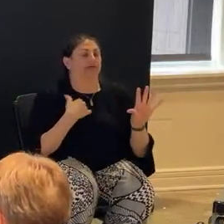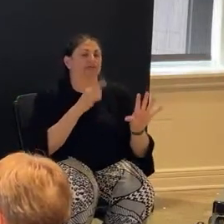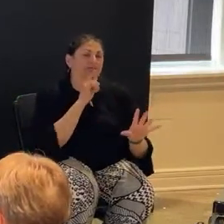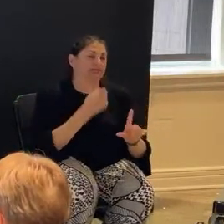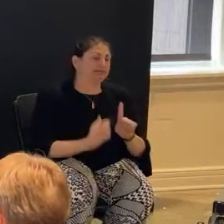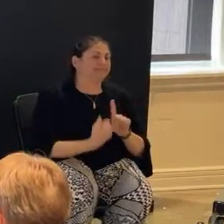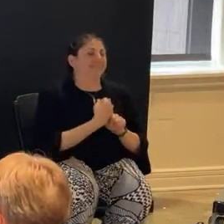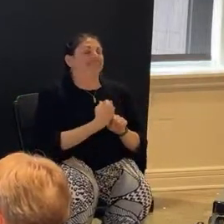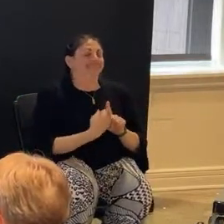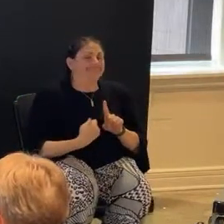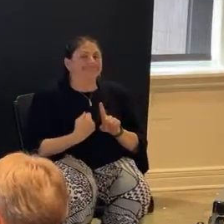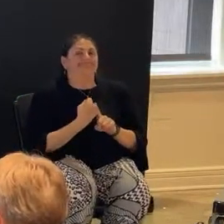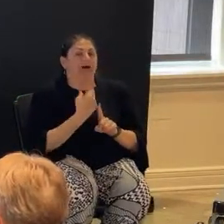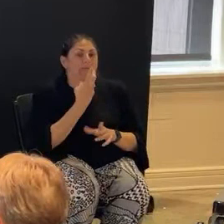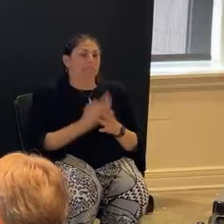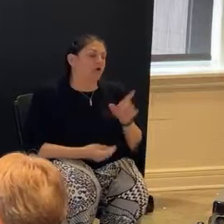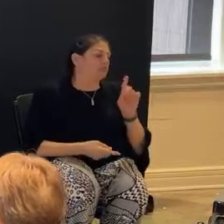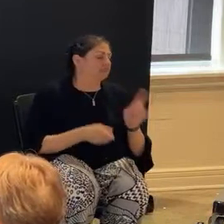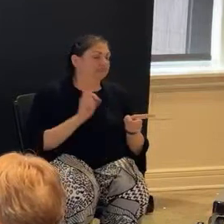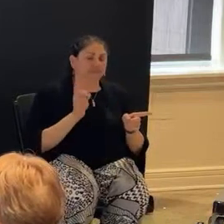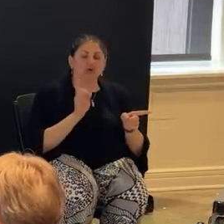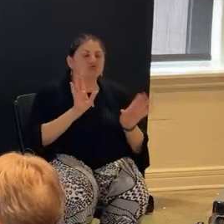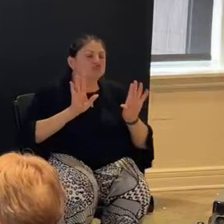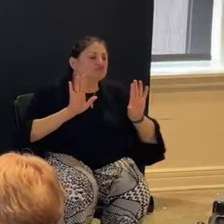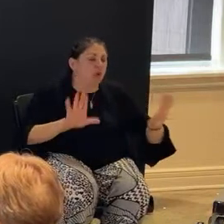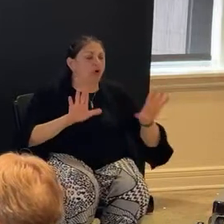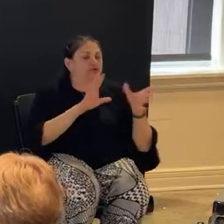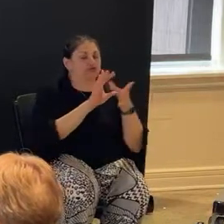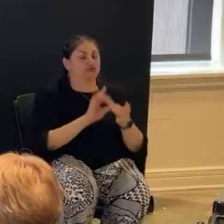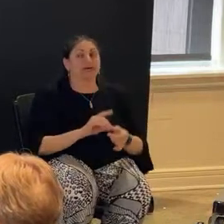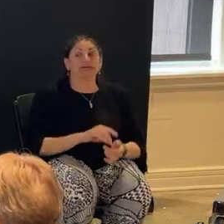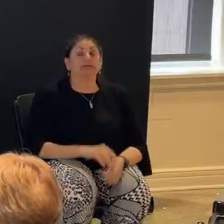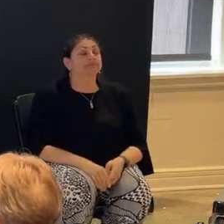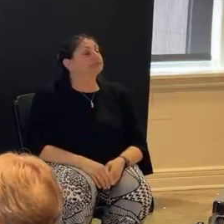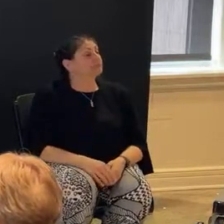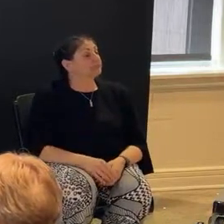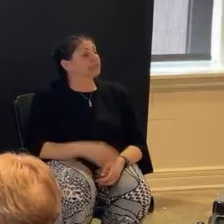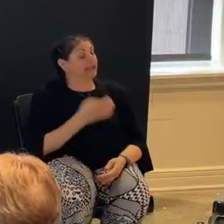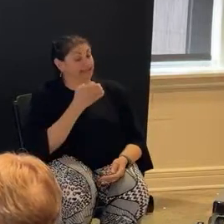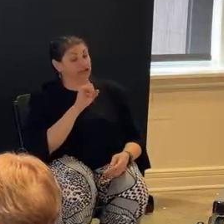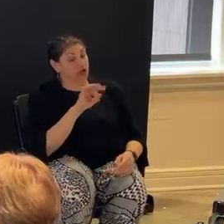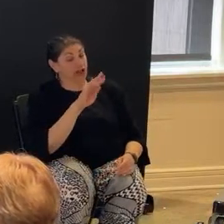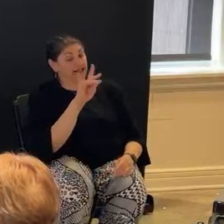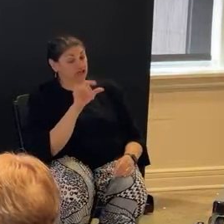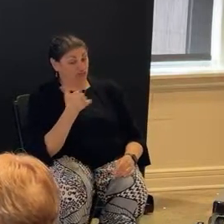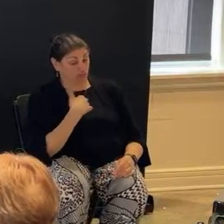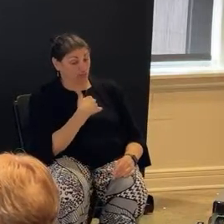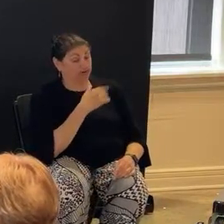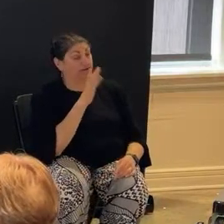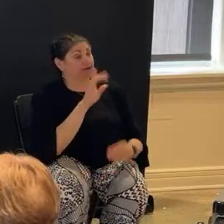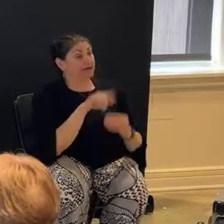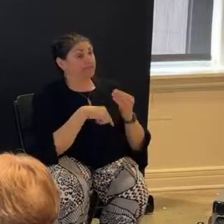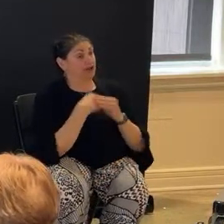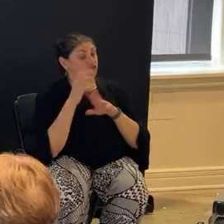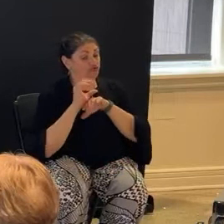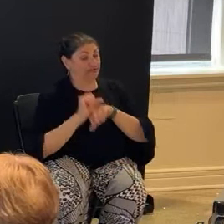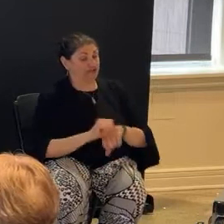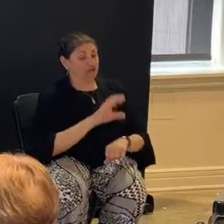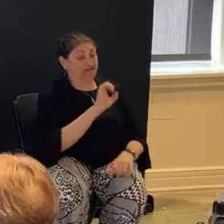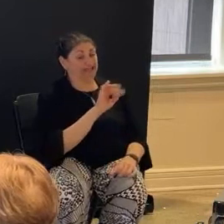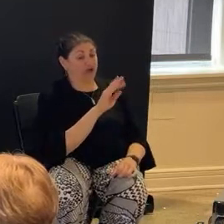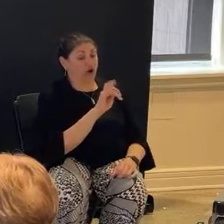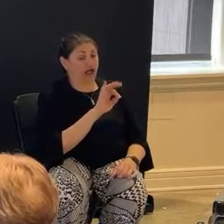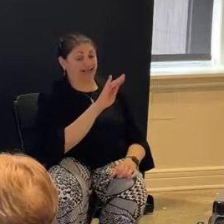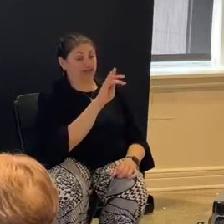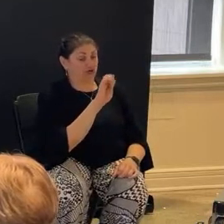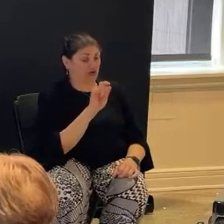that. I think one of the neat things, so in ecology, we talk a lot about traditional ecological knowledge, and